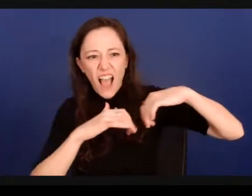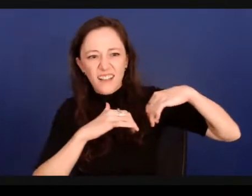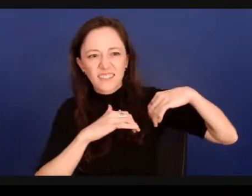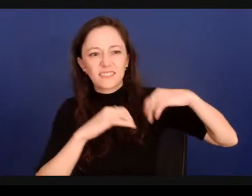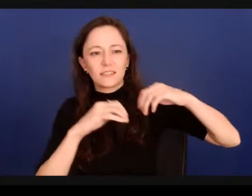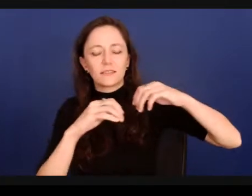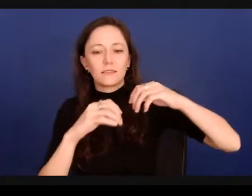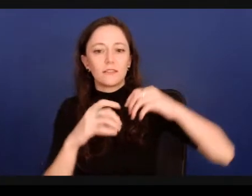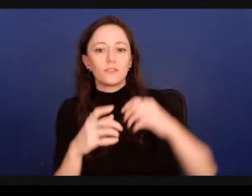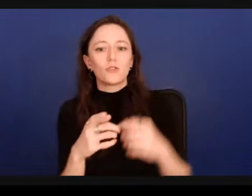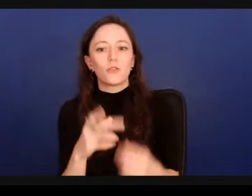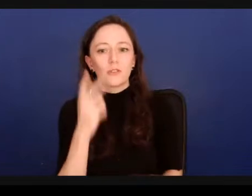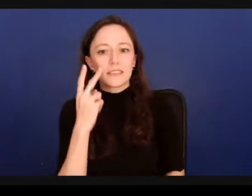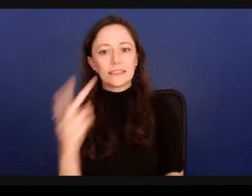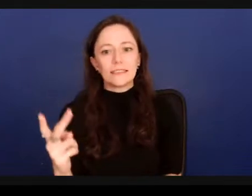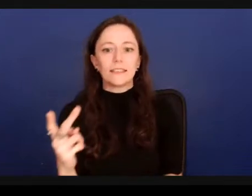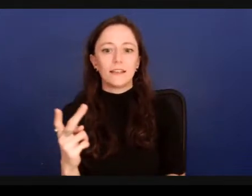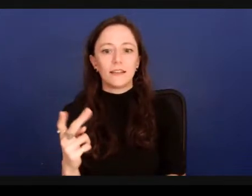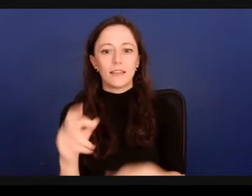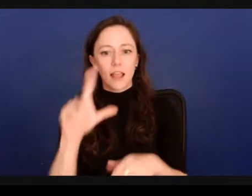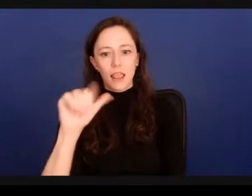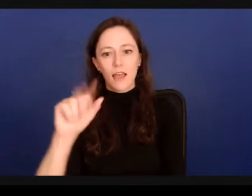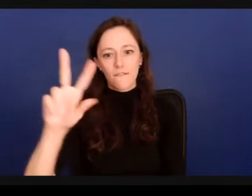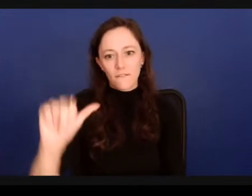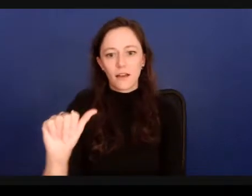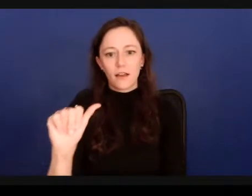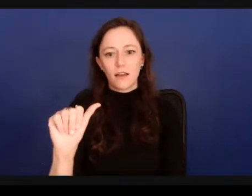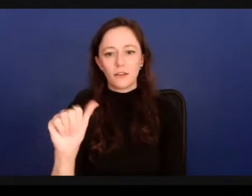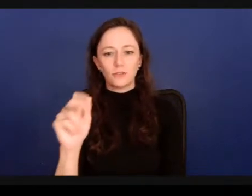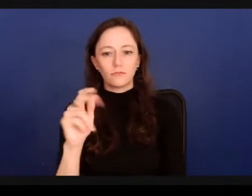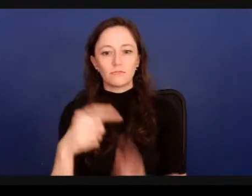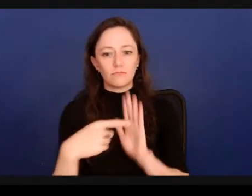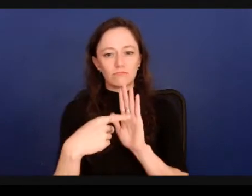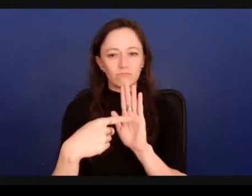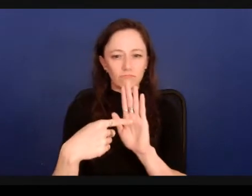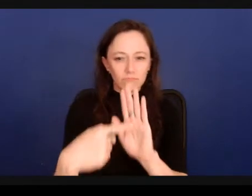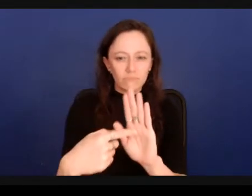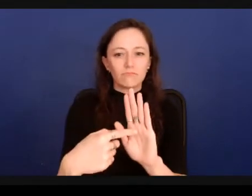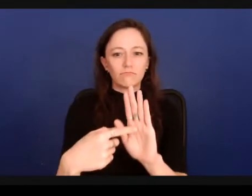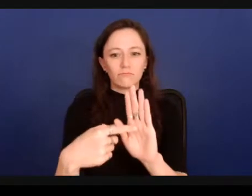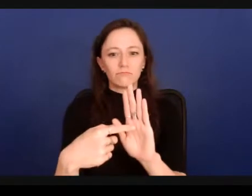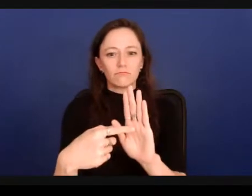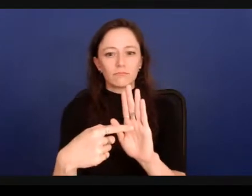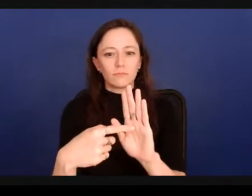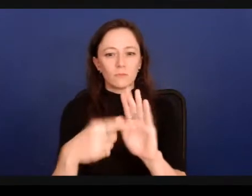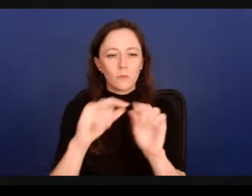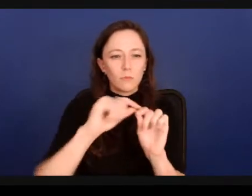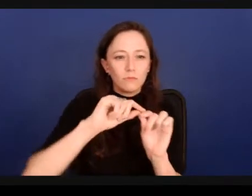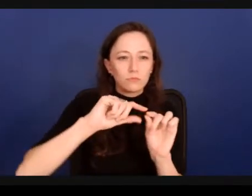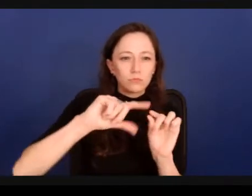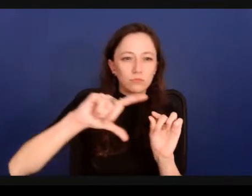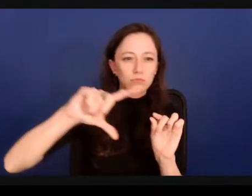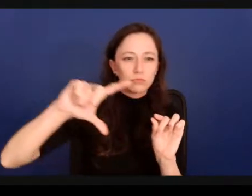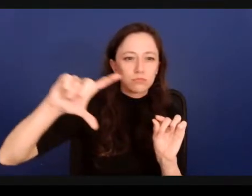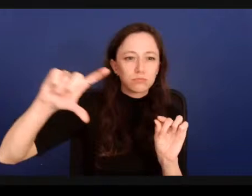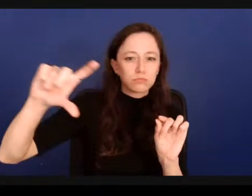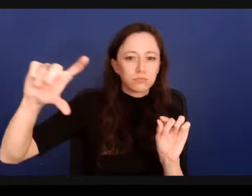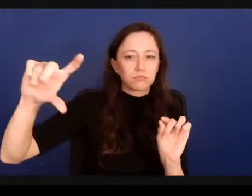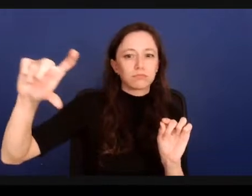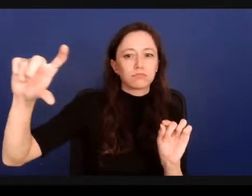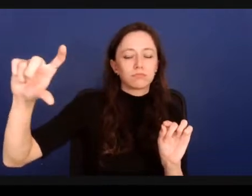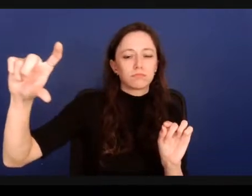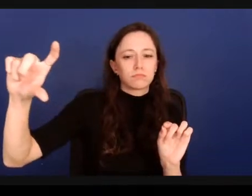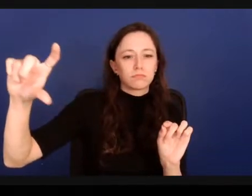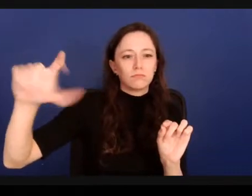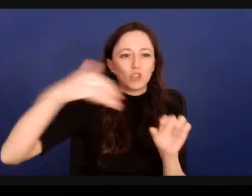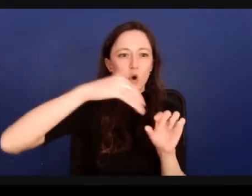got a finger of lava that filled this crack and helps highlight this topography even more right there. Okay, so this is an area